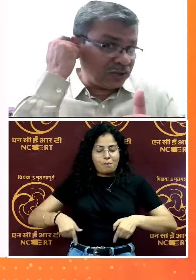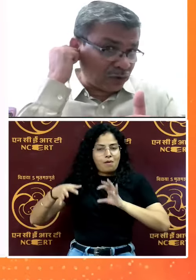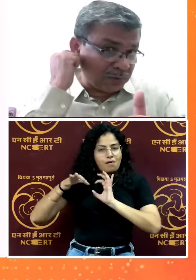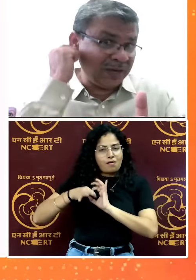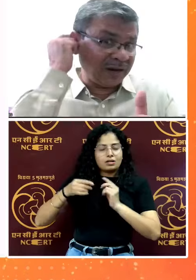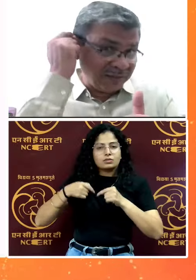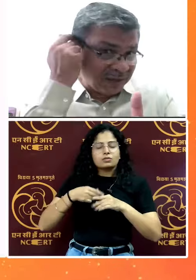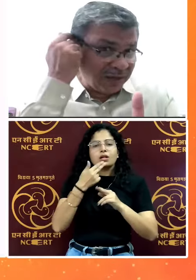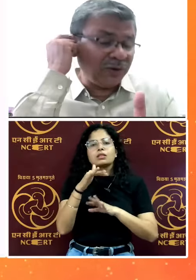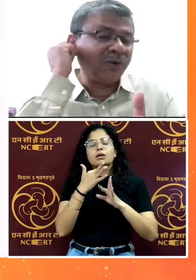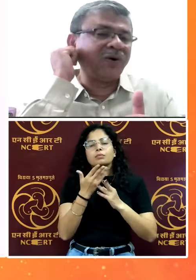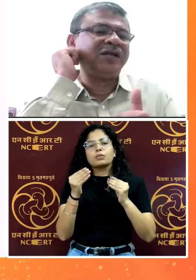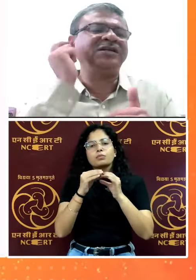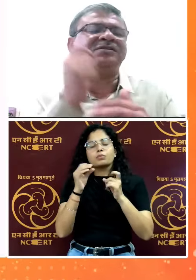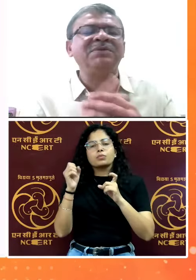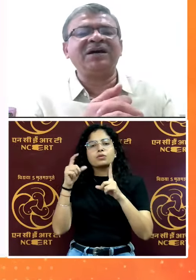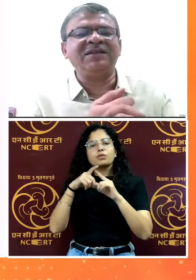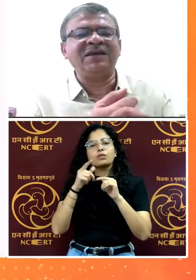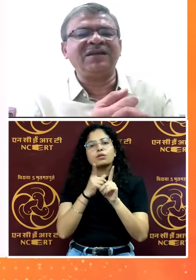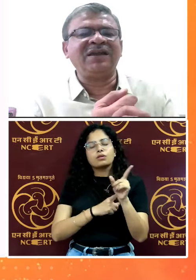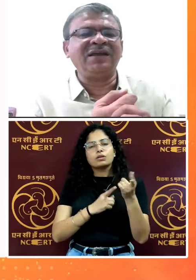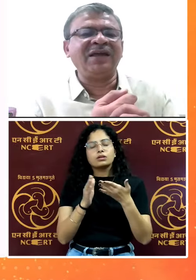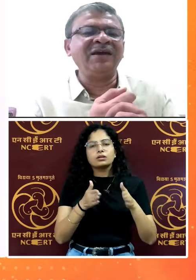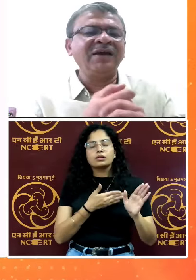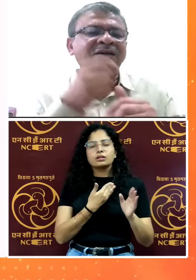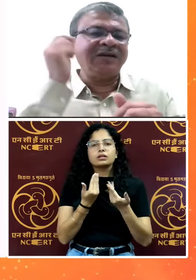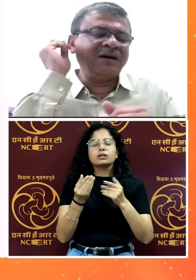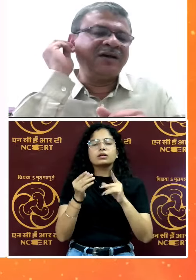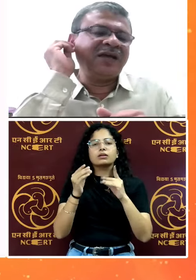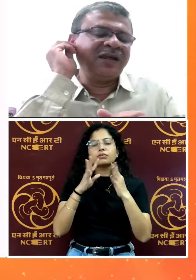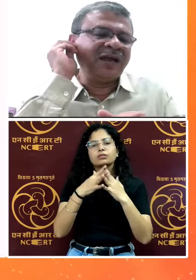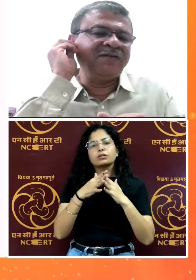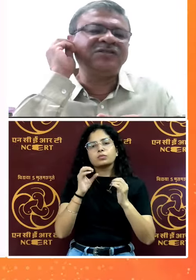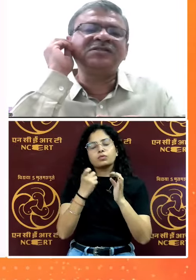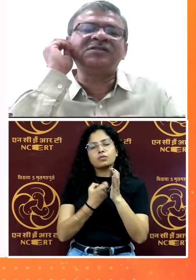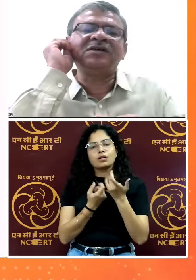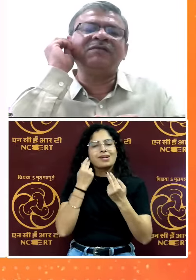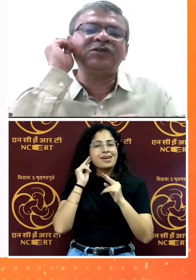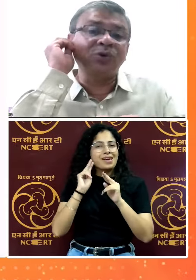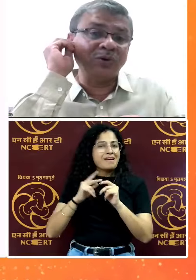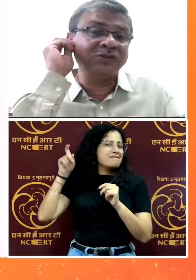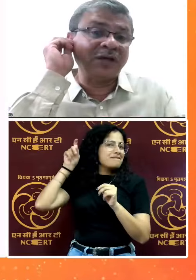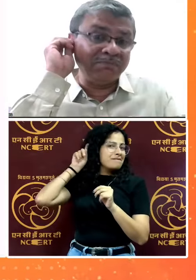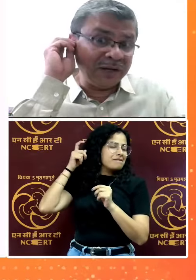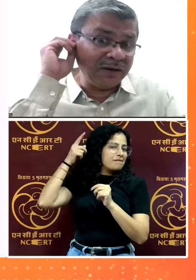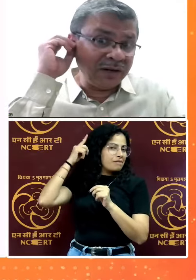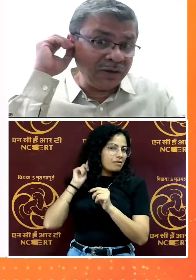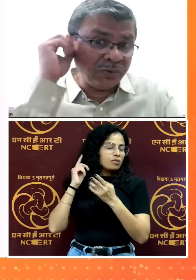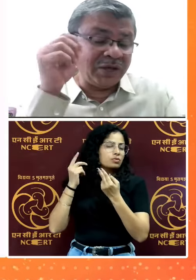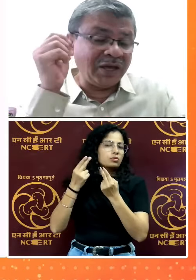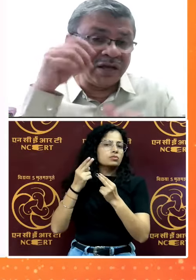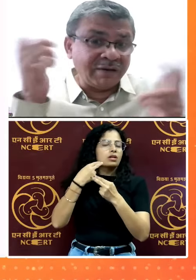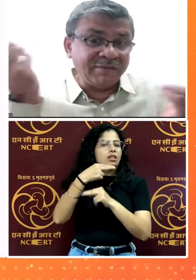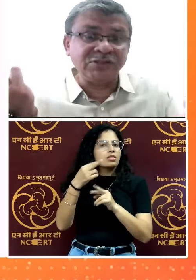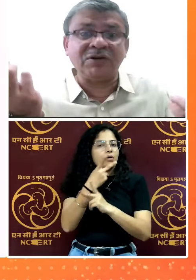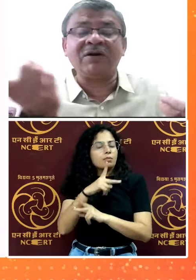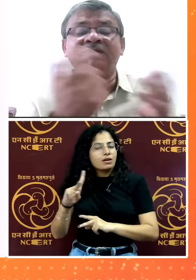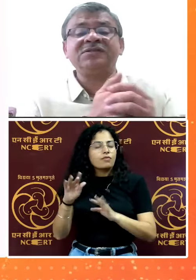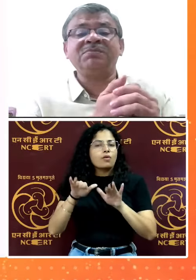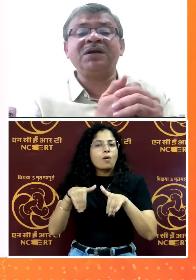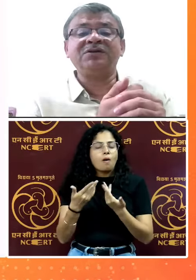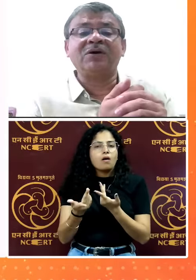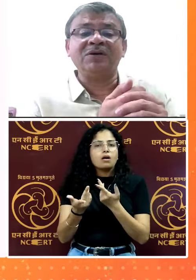aid which is worn behind the ear, you call it as behind the ear hearing aid. The hearing aid which goes completely into the ear canal, which